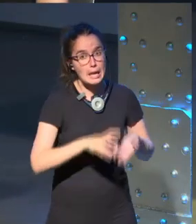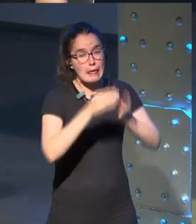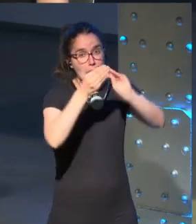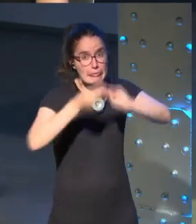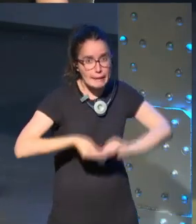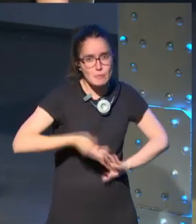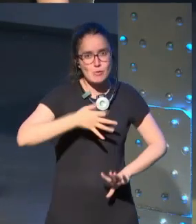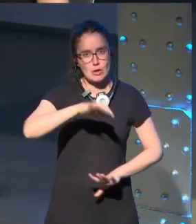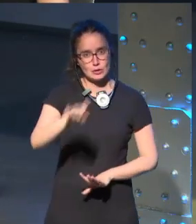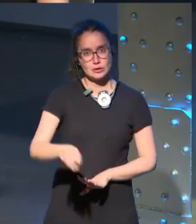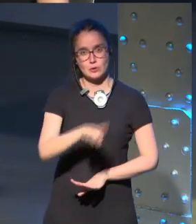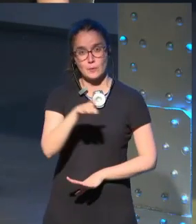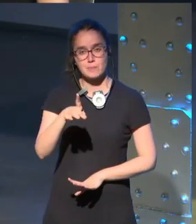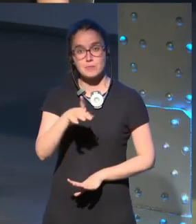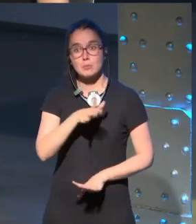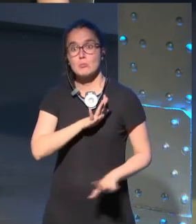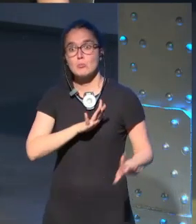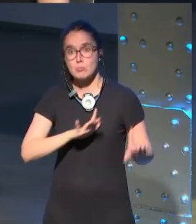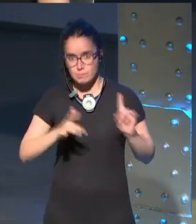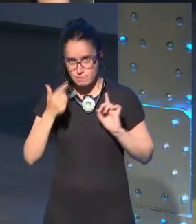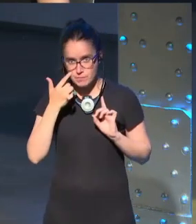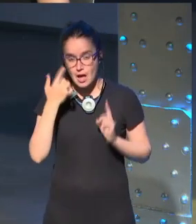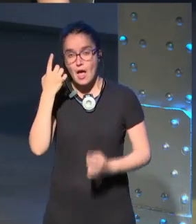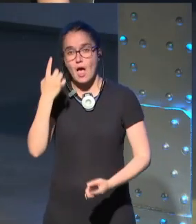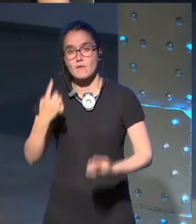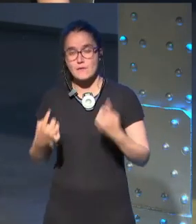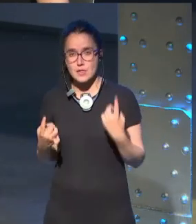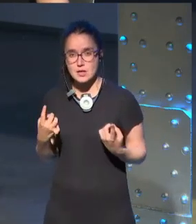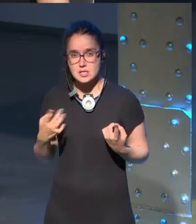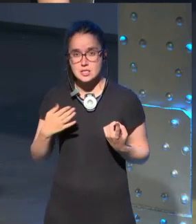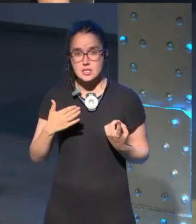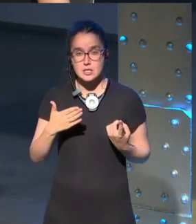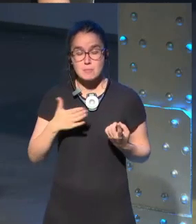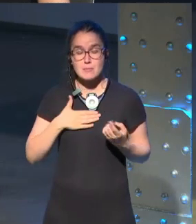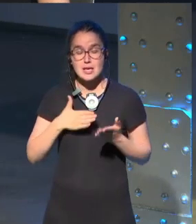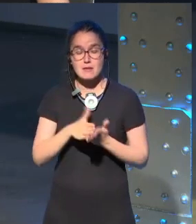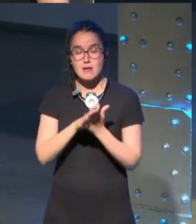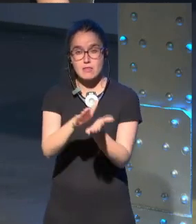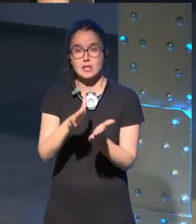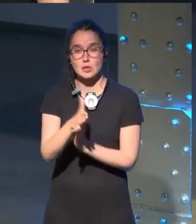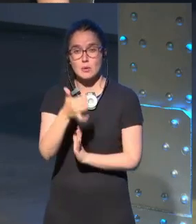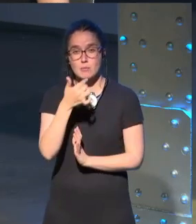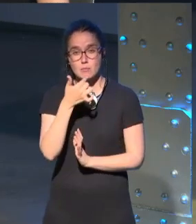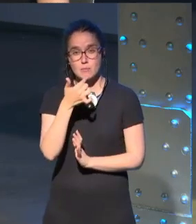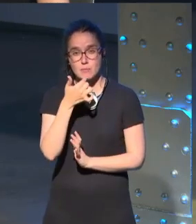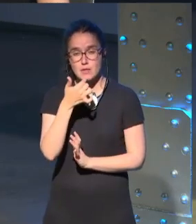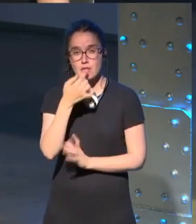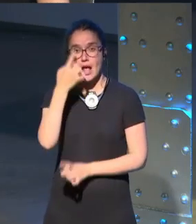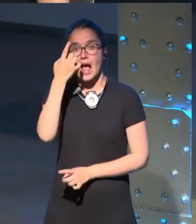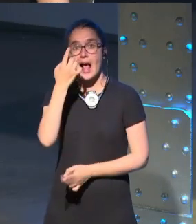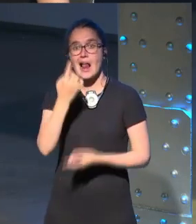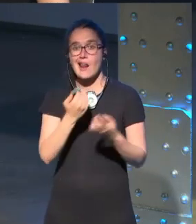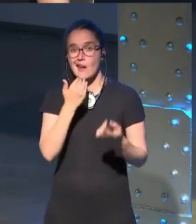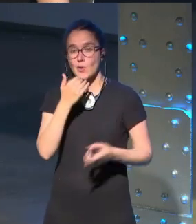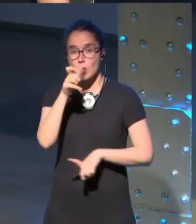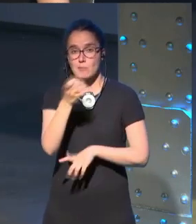and my editor, by the way, every once in a while there's something I am in love with. There'll be some character that I really think is